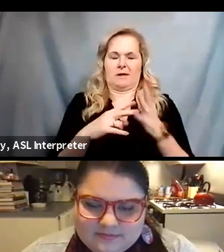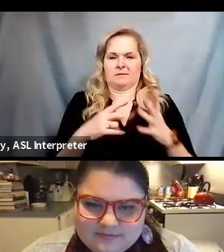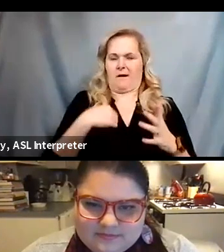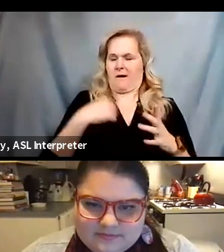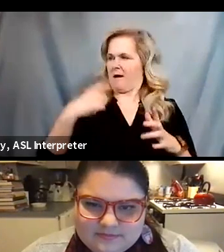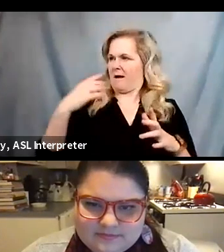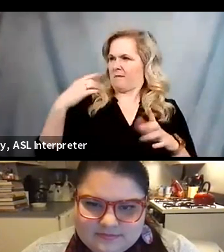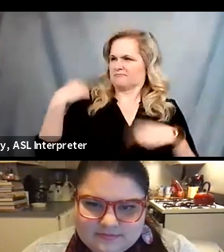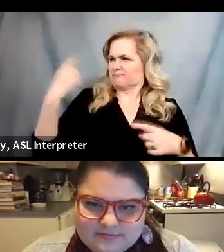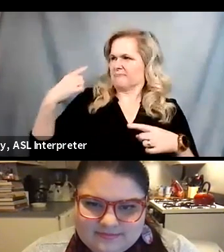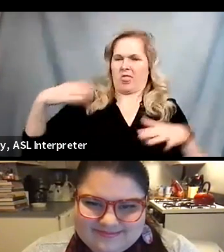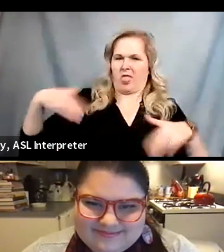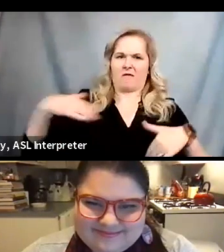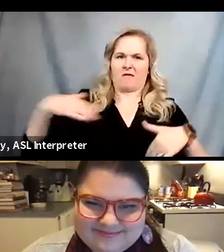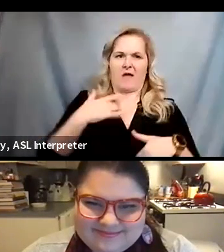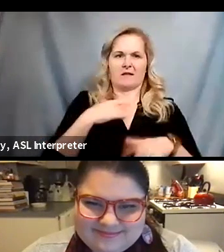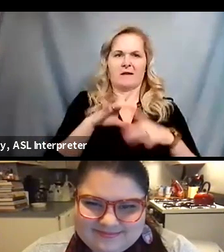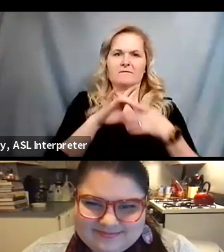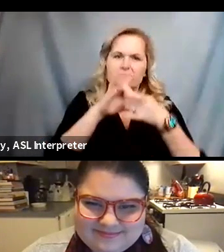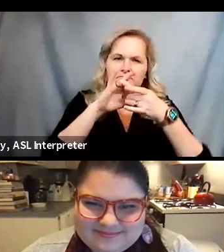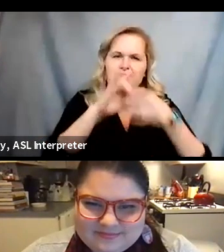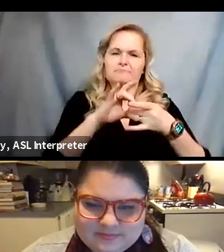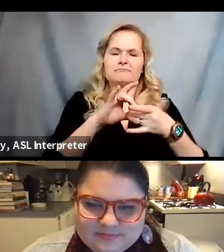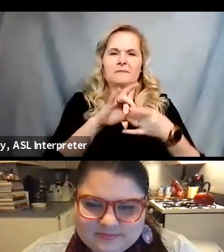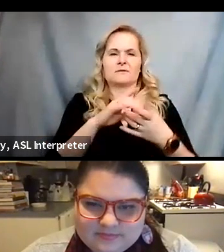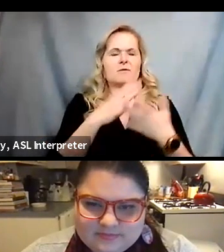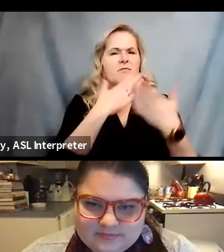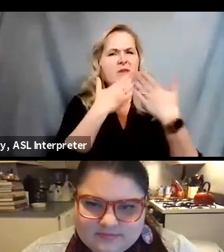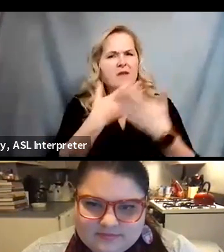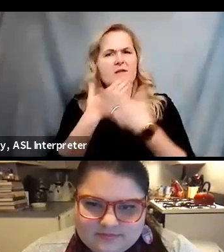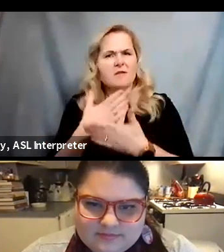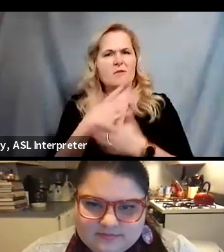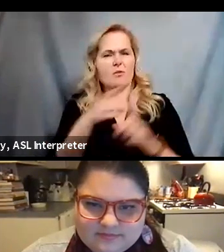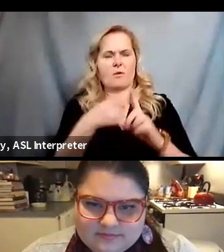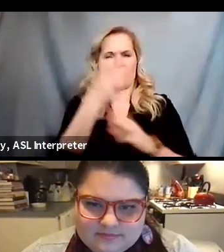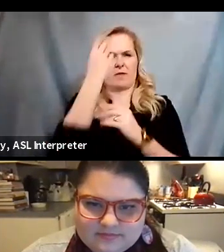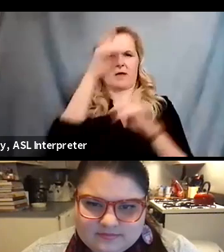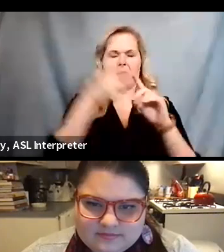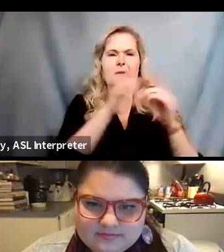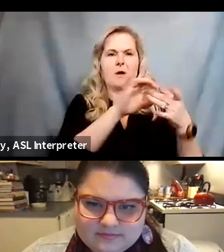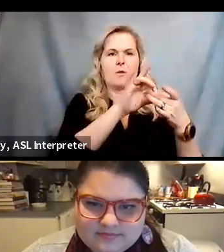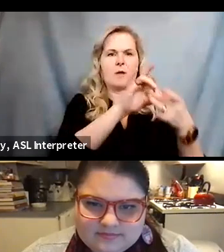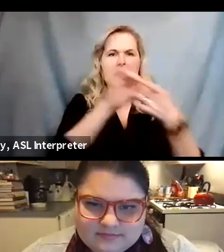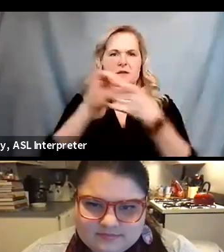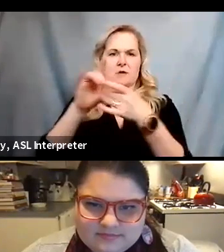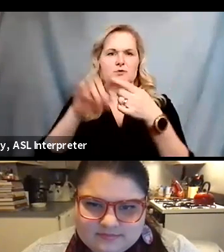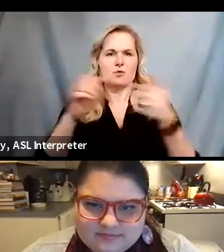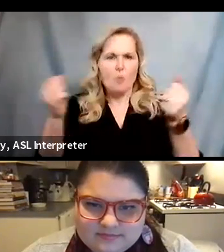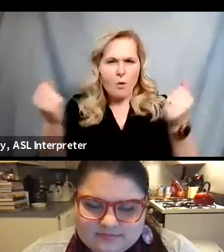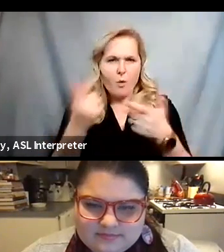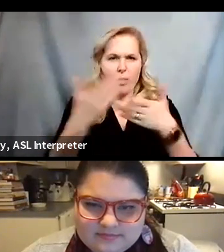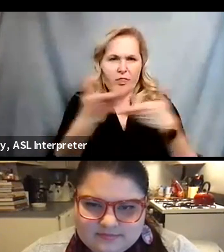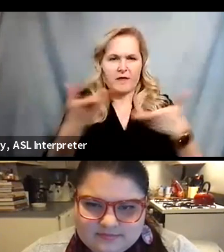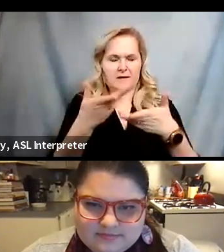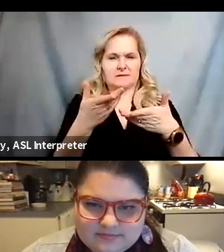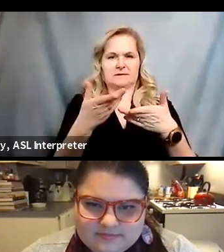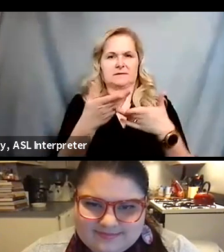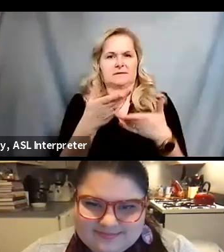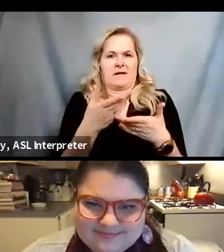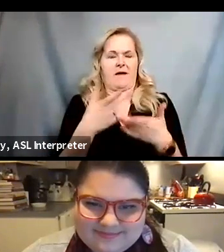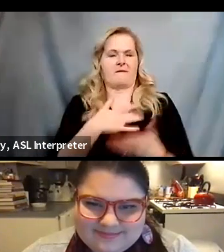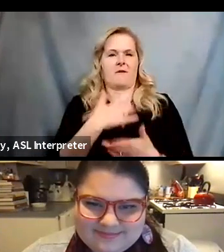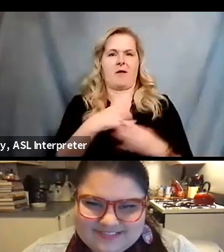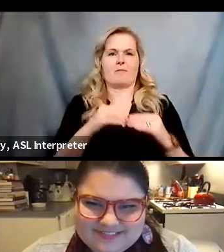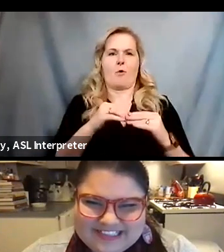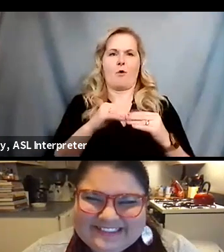for a while. So thank you, really considering relationality to all things in many new and exciting ways. And I feel so much more